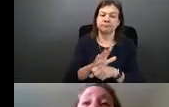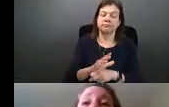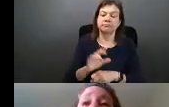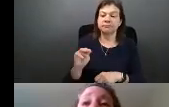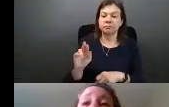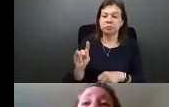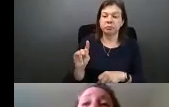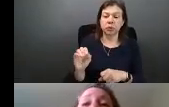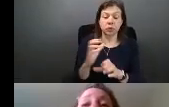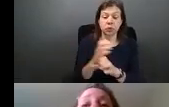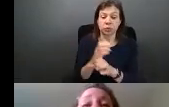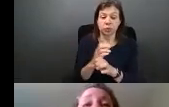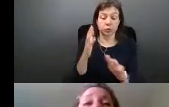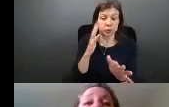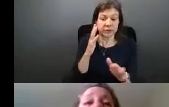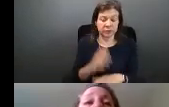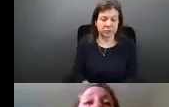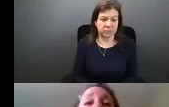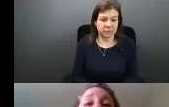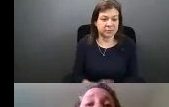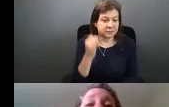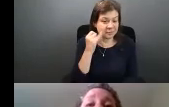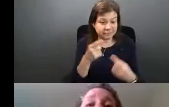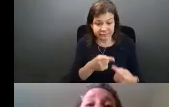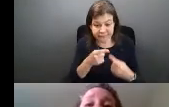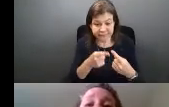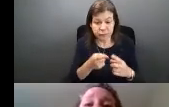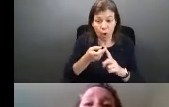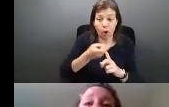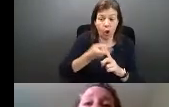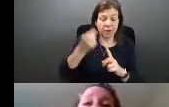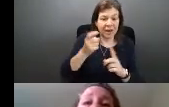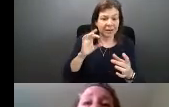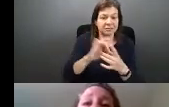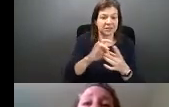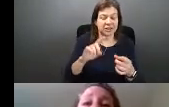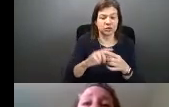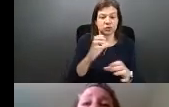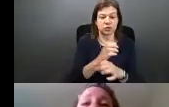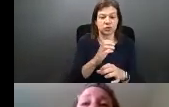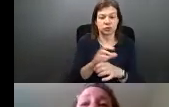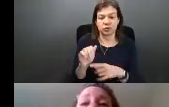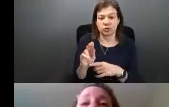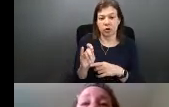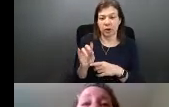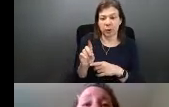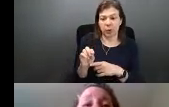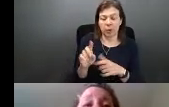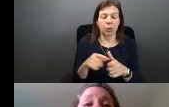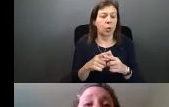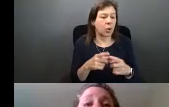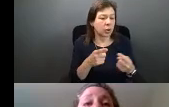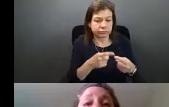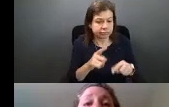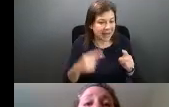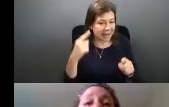computer speakers. If you have trouble automatically connecting to the computer audio or difficulty hearing